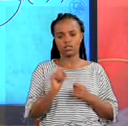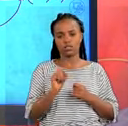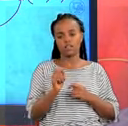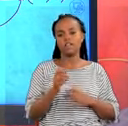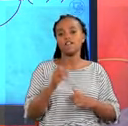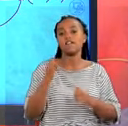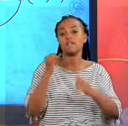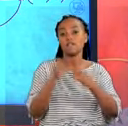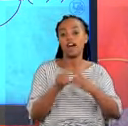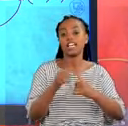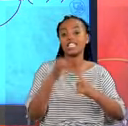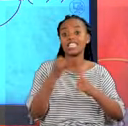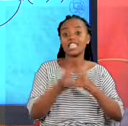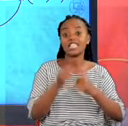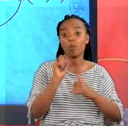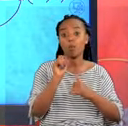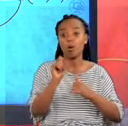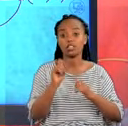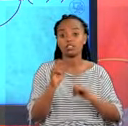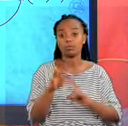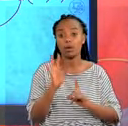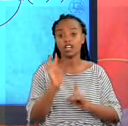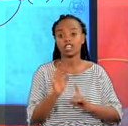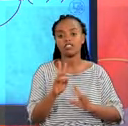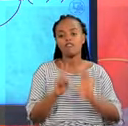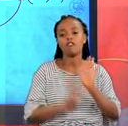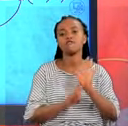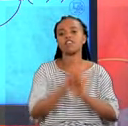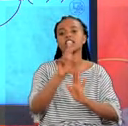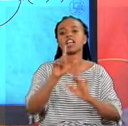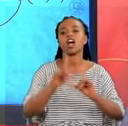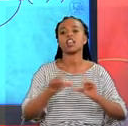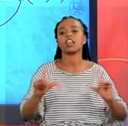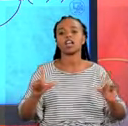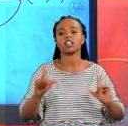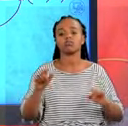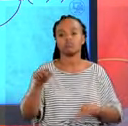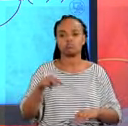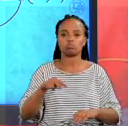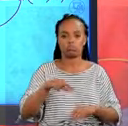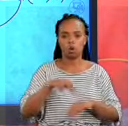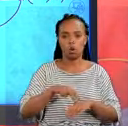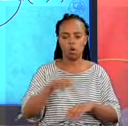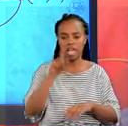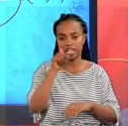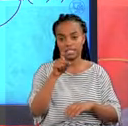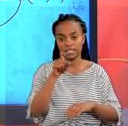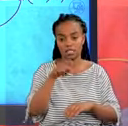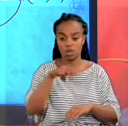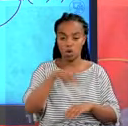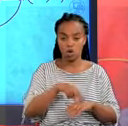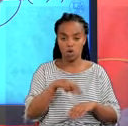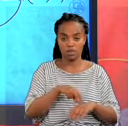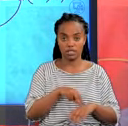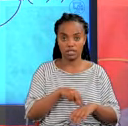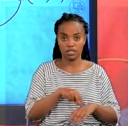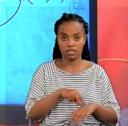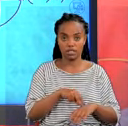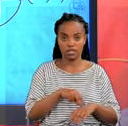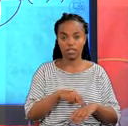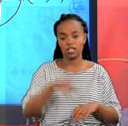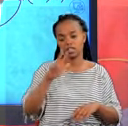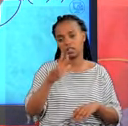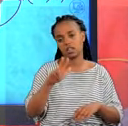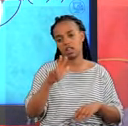To find these endpoints, since this is a vertical line, its x coordinate is constant. The x coordinate, it is